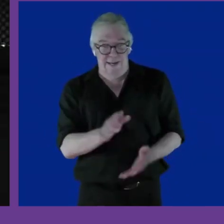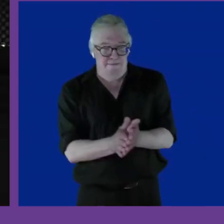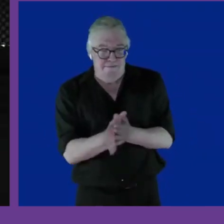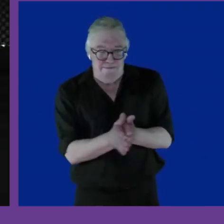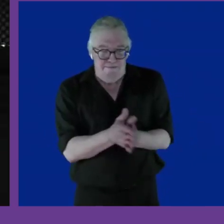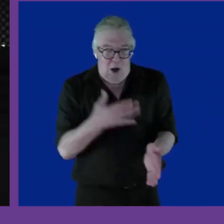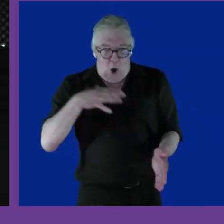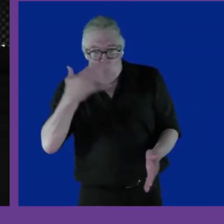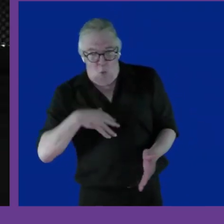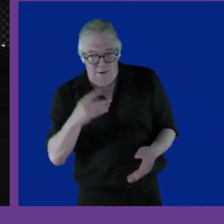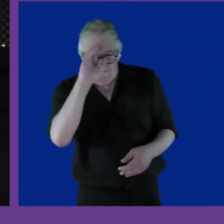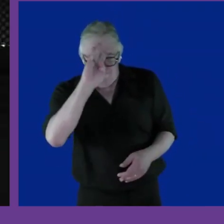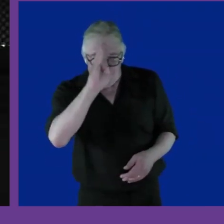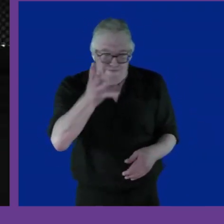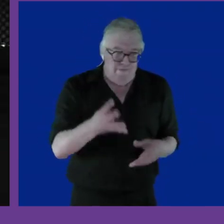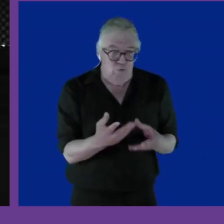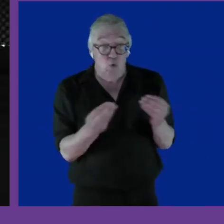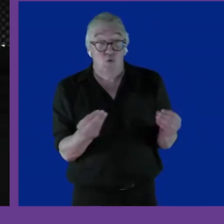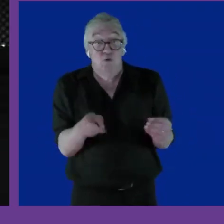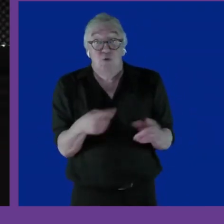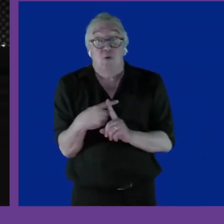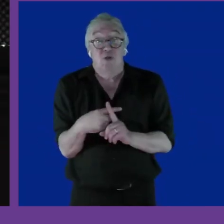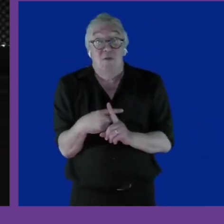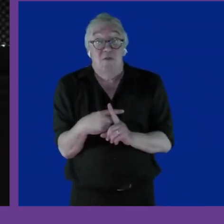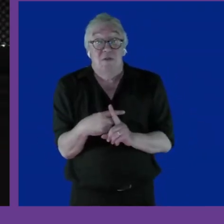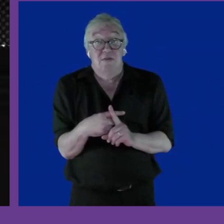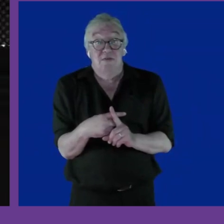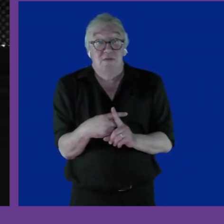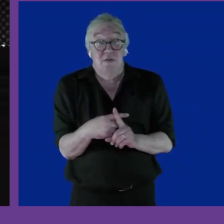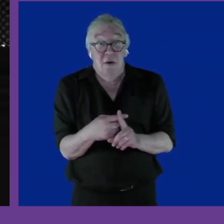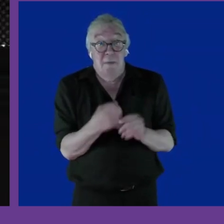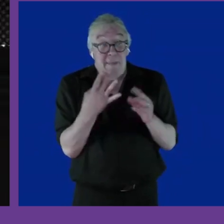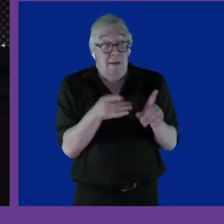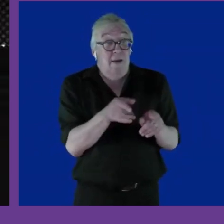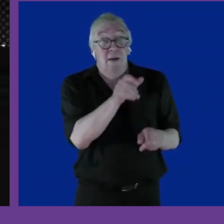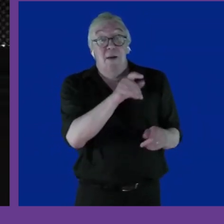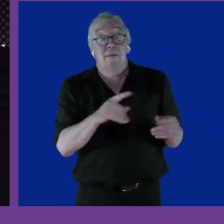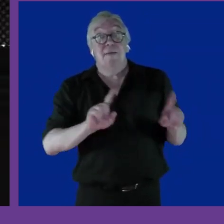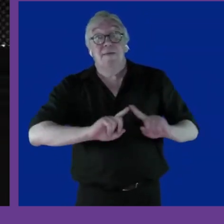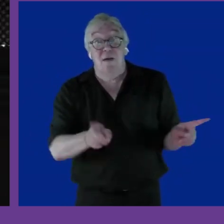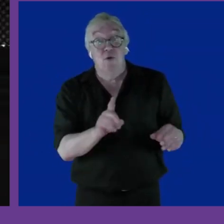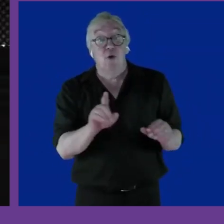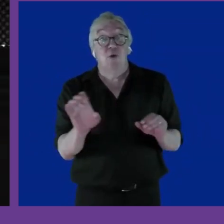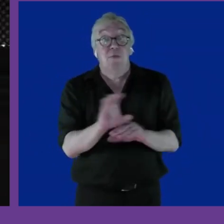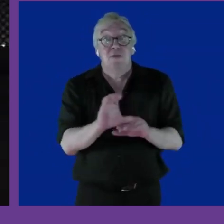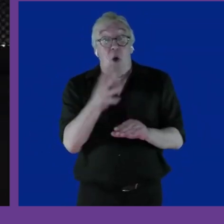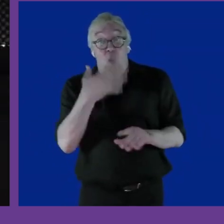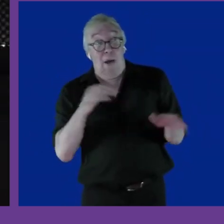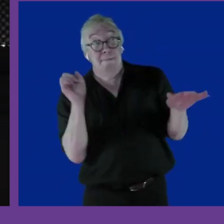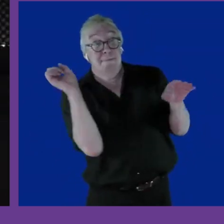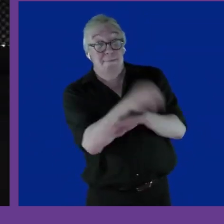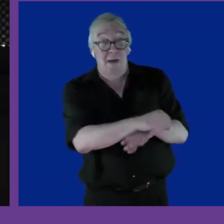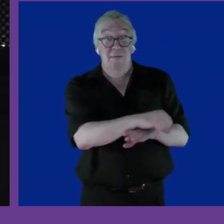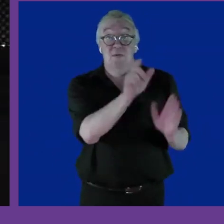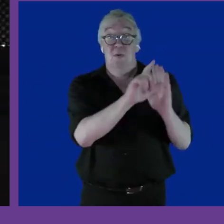have been playing on it, and have been, you know, going with new solutions and going faster than the regulations, which is